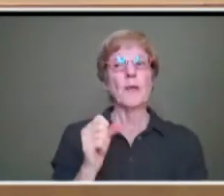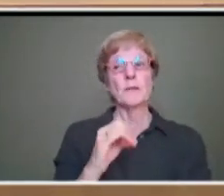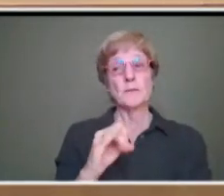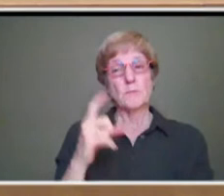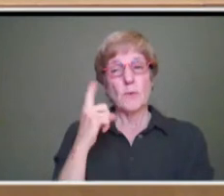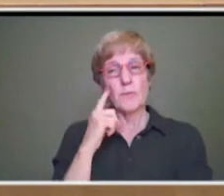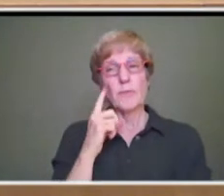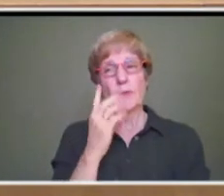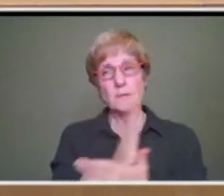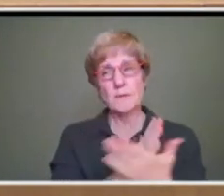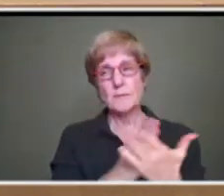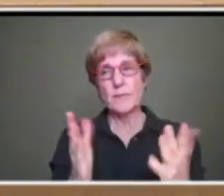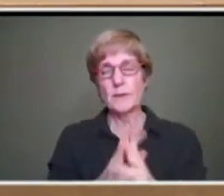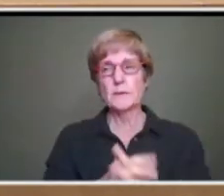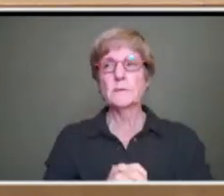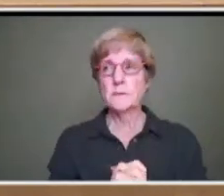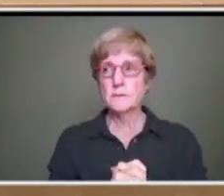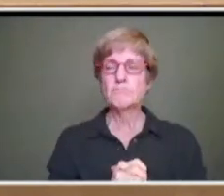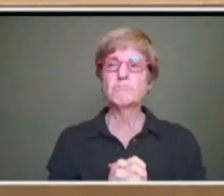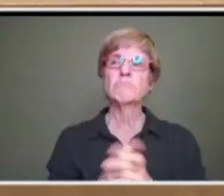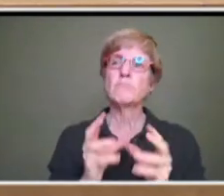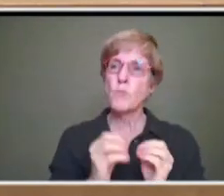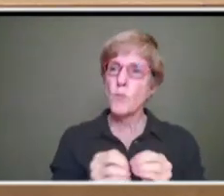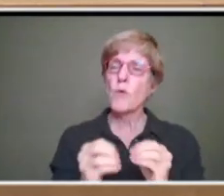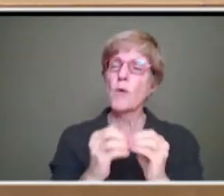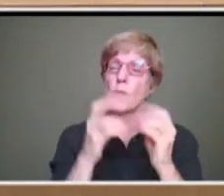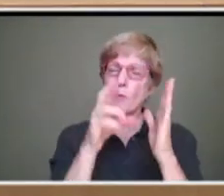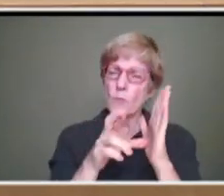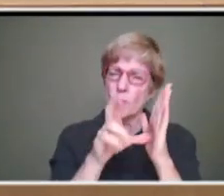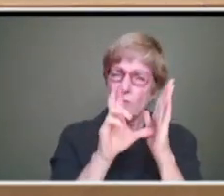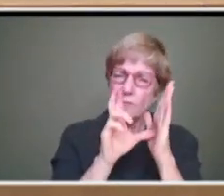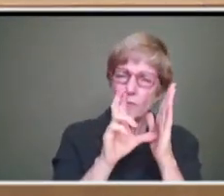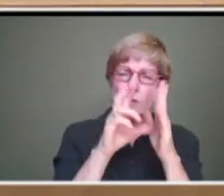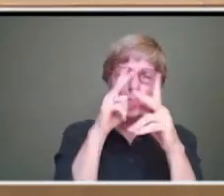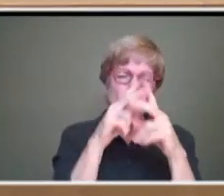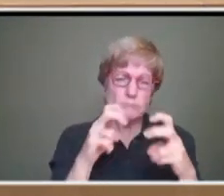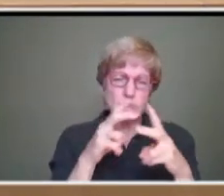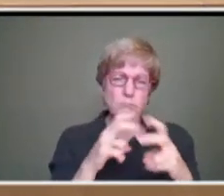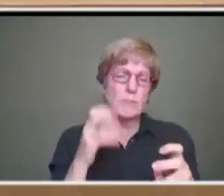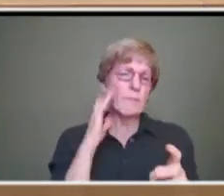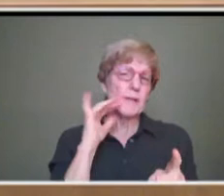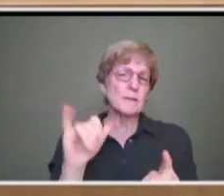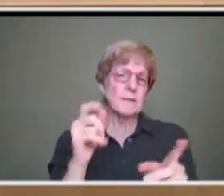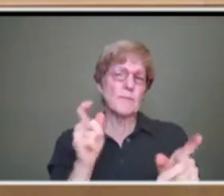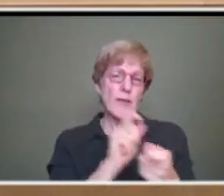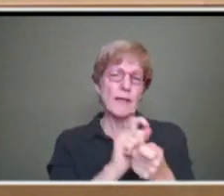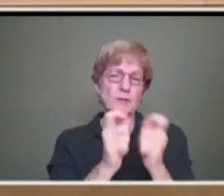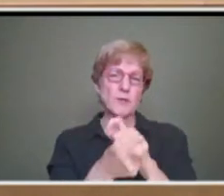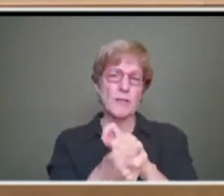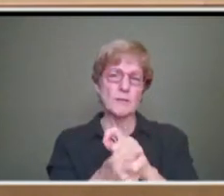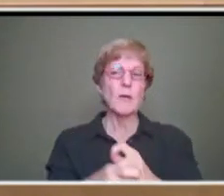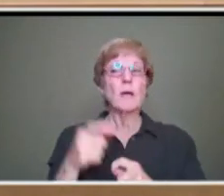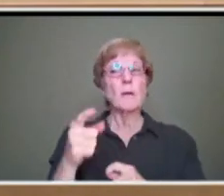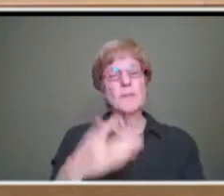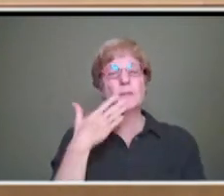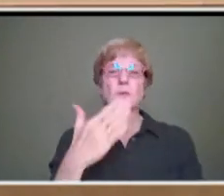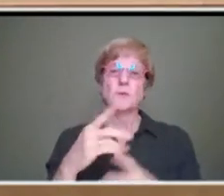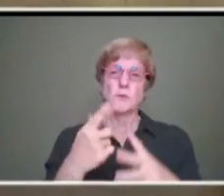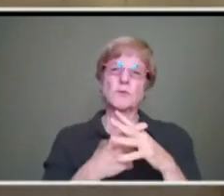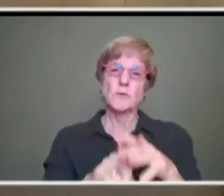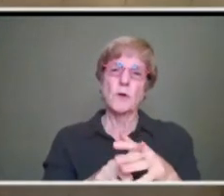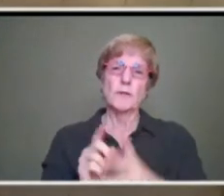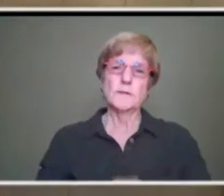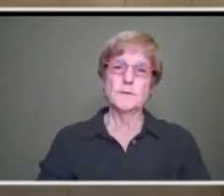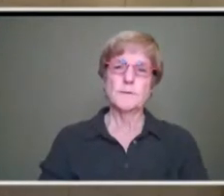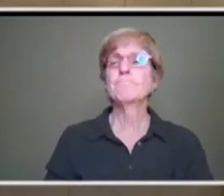be further reviewed and analyzed and potentially changed as a result of that but this gives us a good starting point okay thank